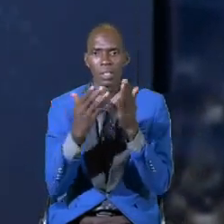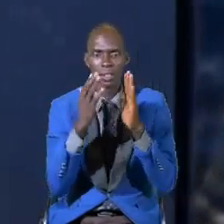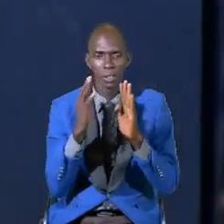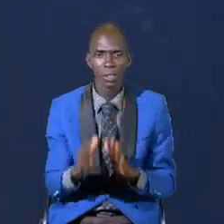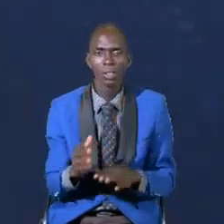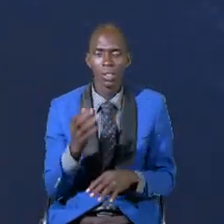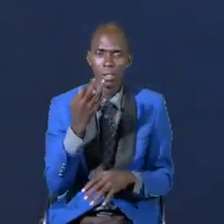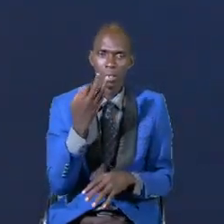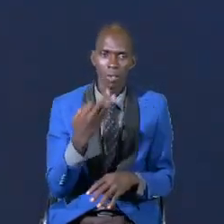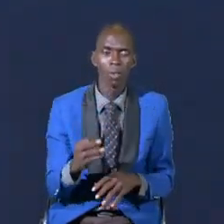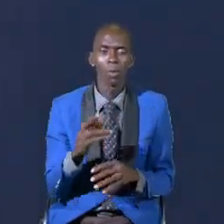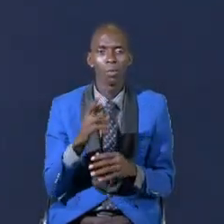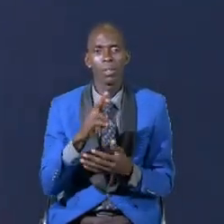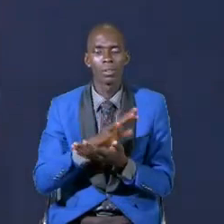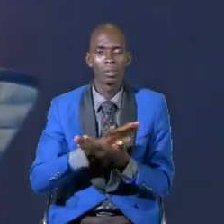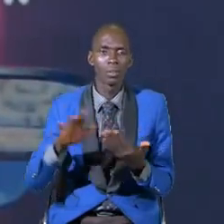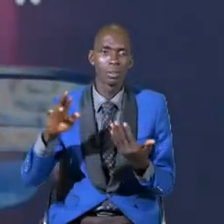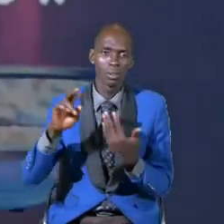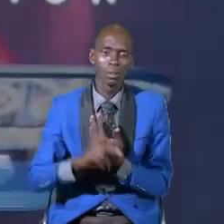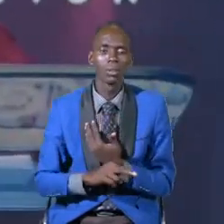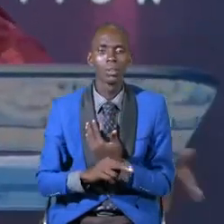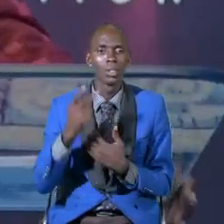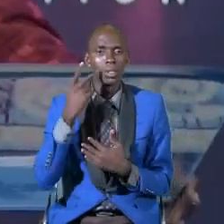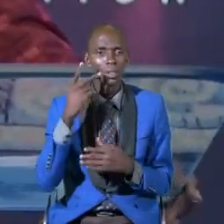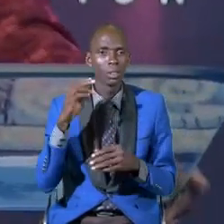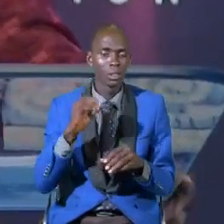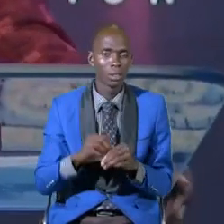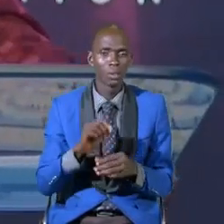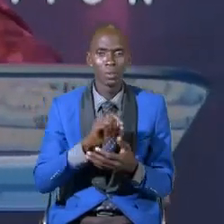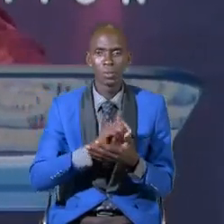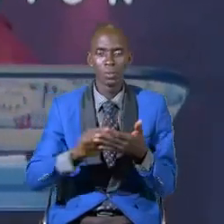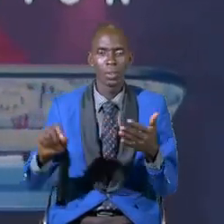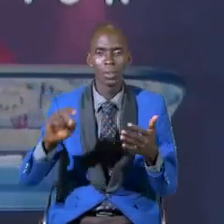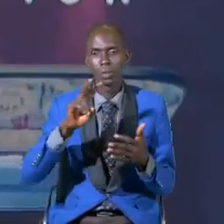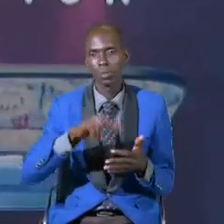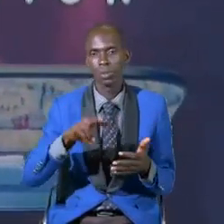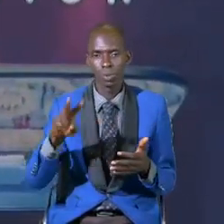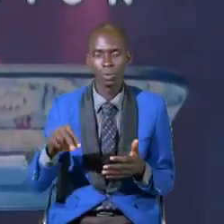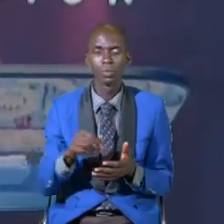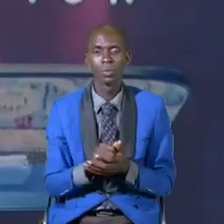of righteousness. Look at verse 22